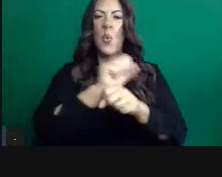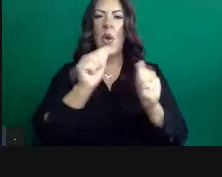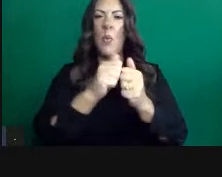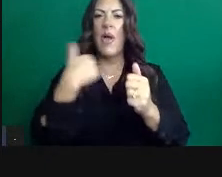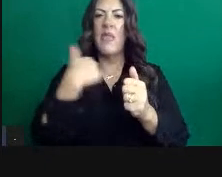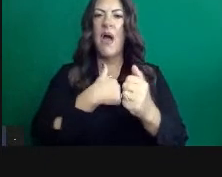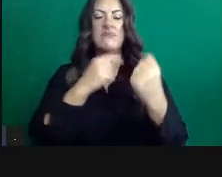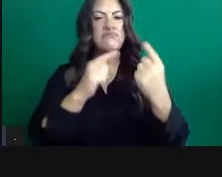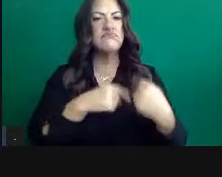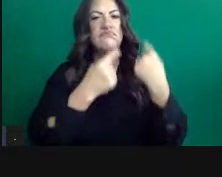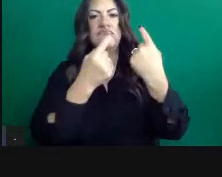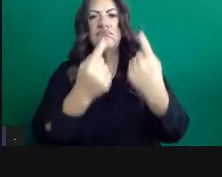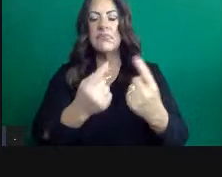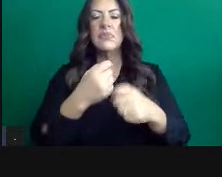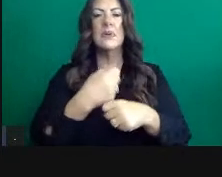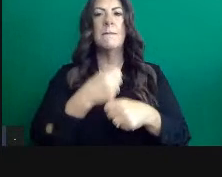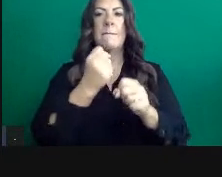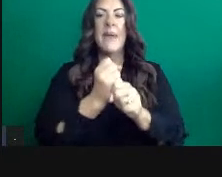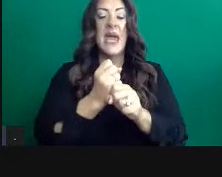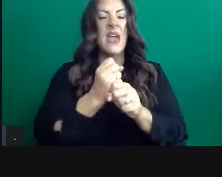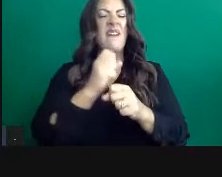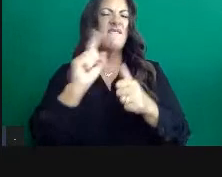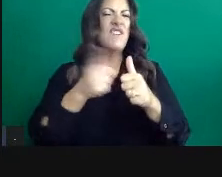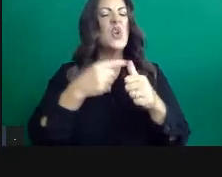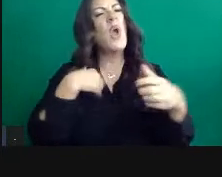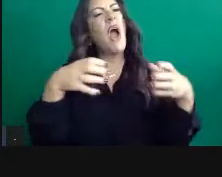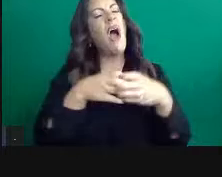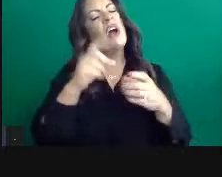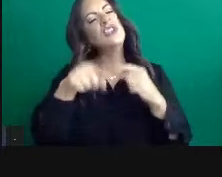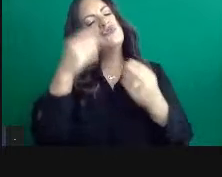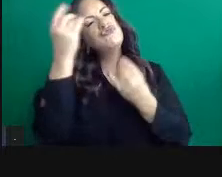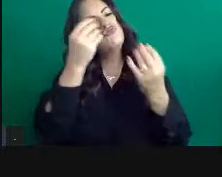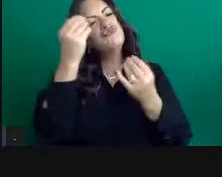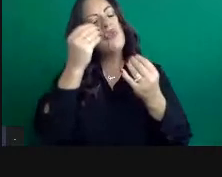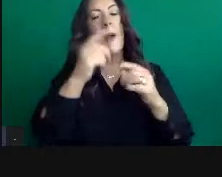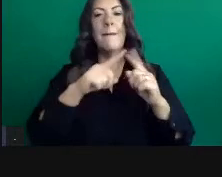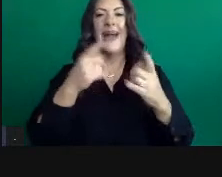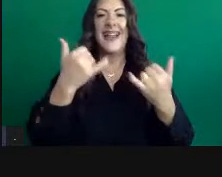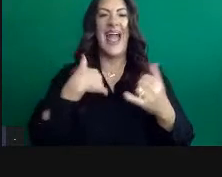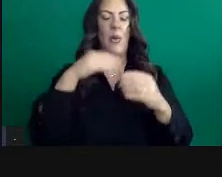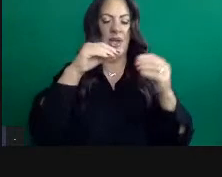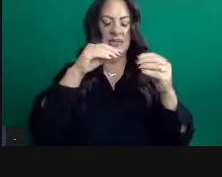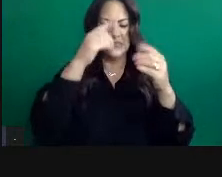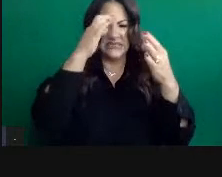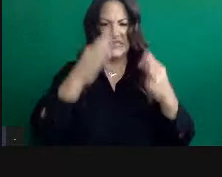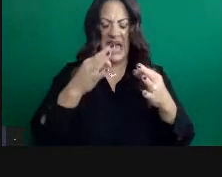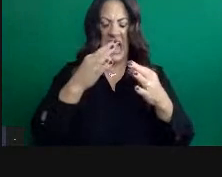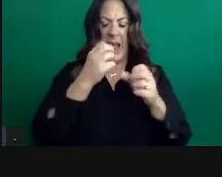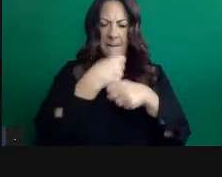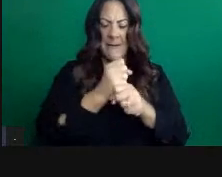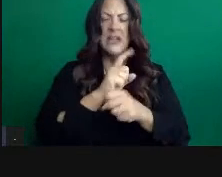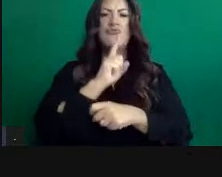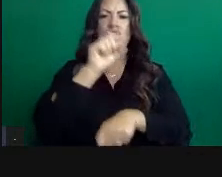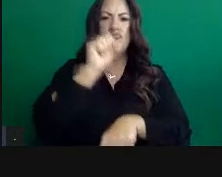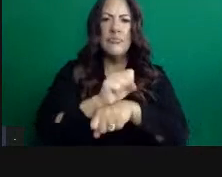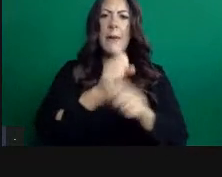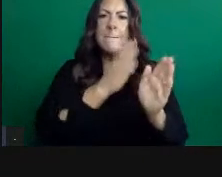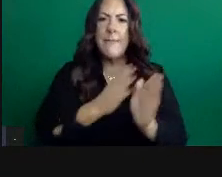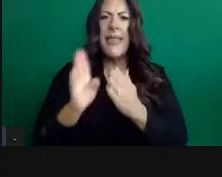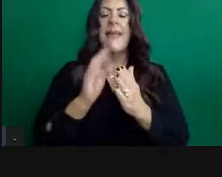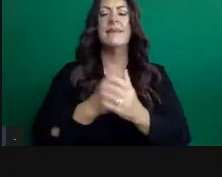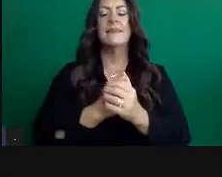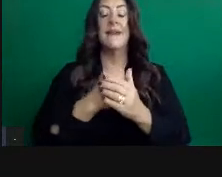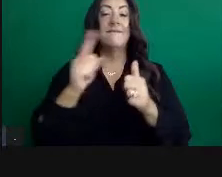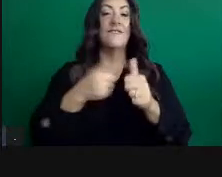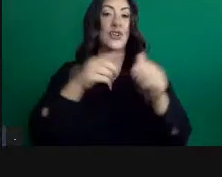plan move from thoughts to paper and now to reality. First, I want to acknowledge the director of